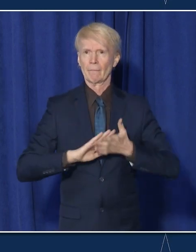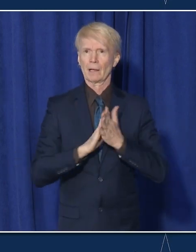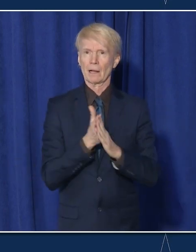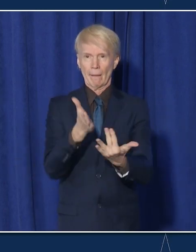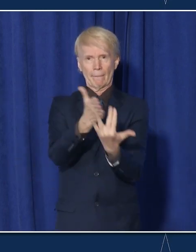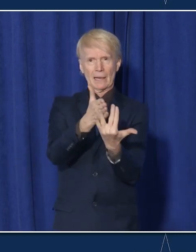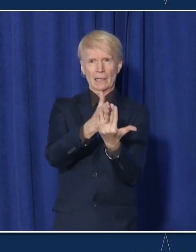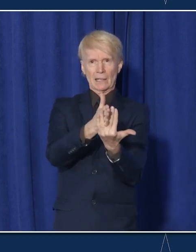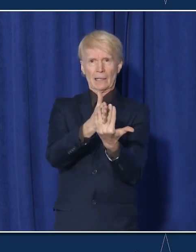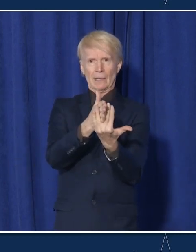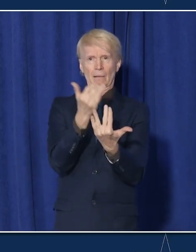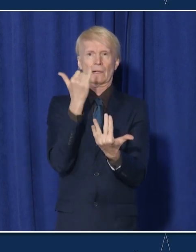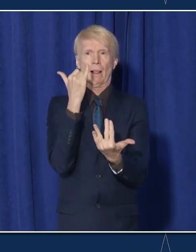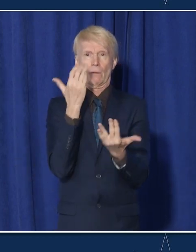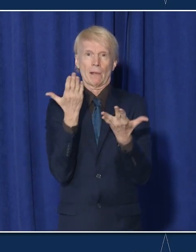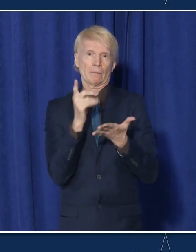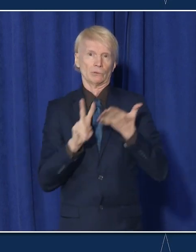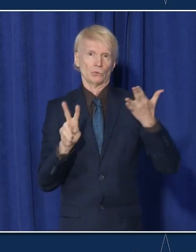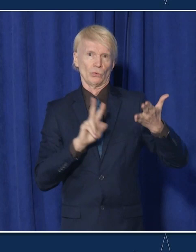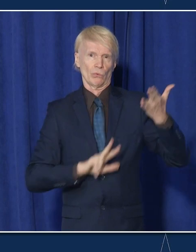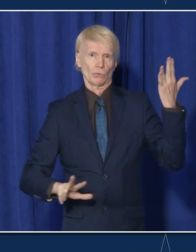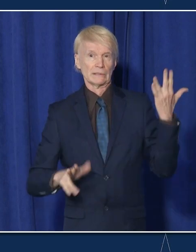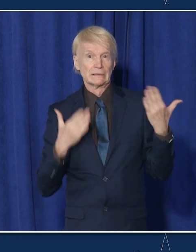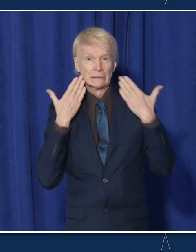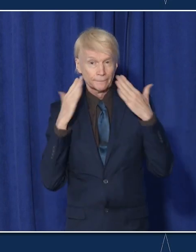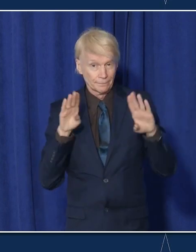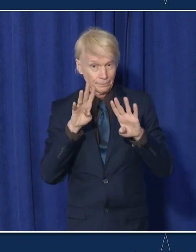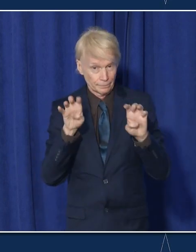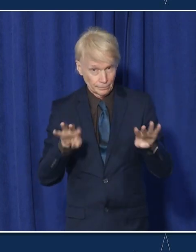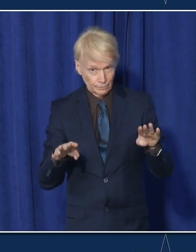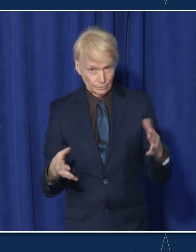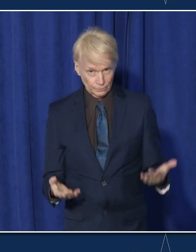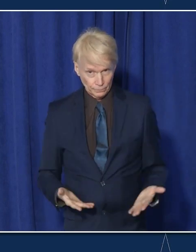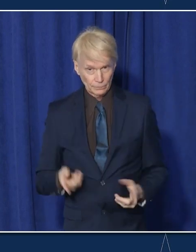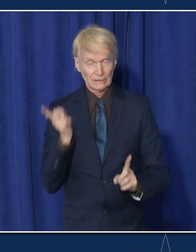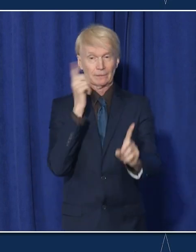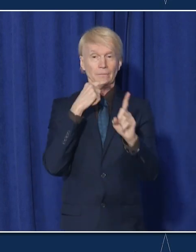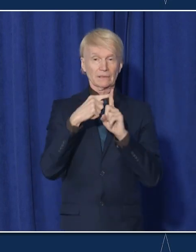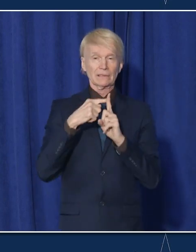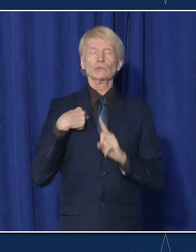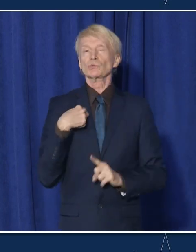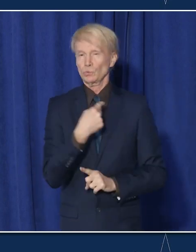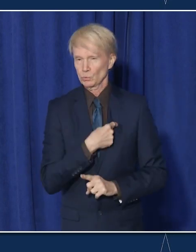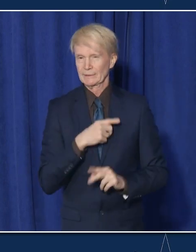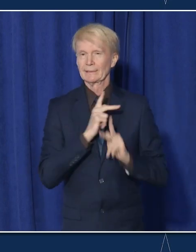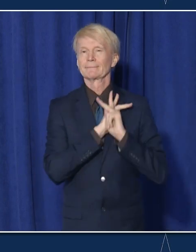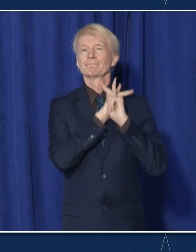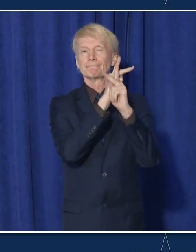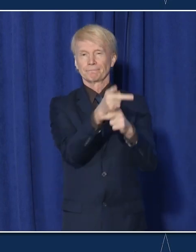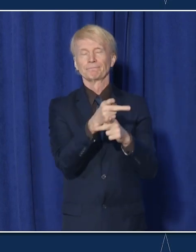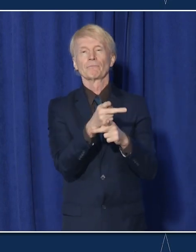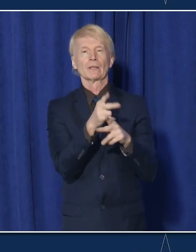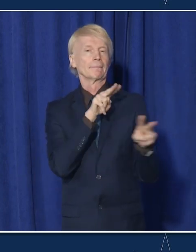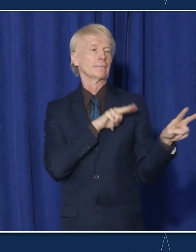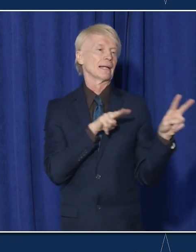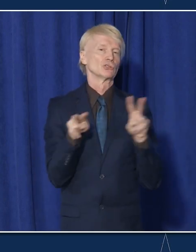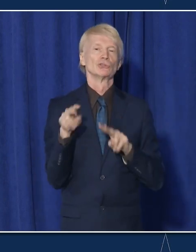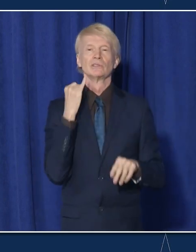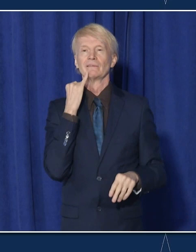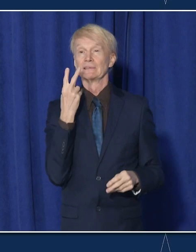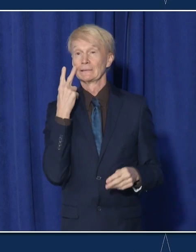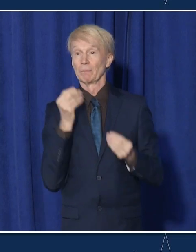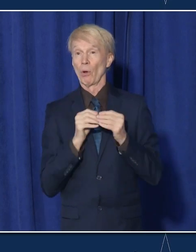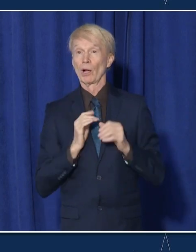level, possibly in a couple of weeks or so. And we also continue to monitor and would be ready to act if we saw more